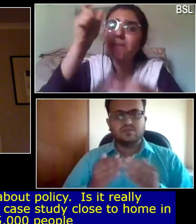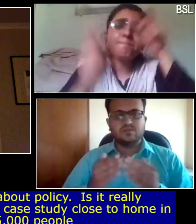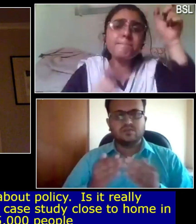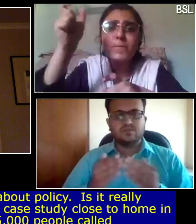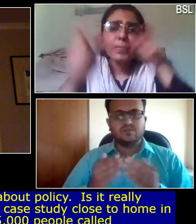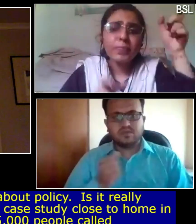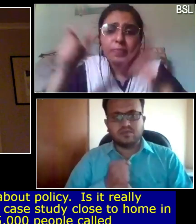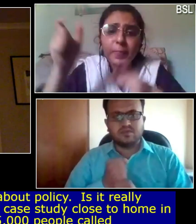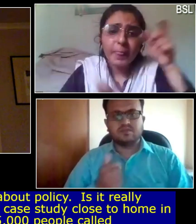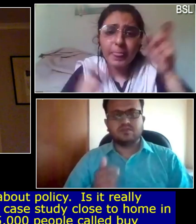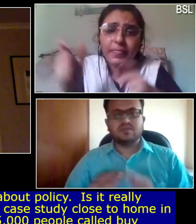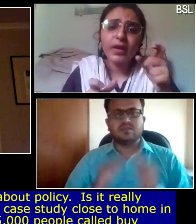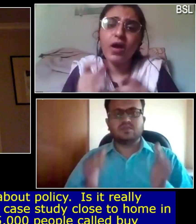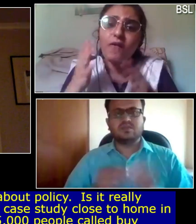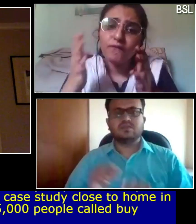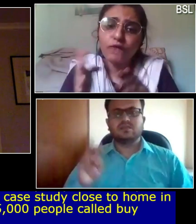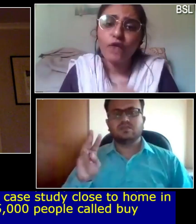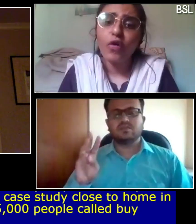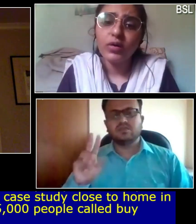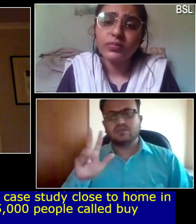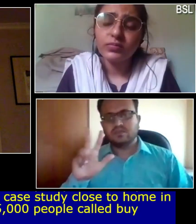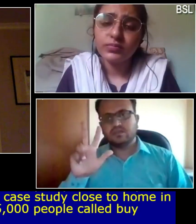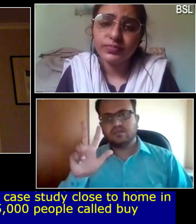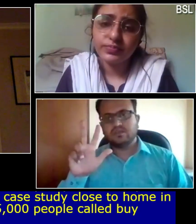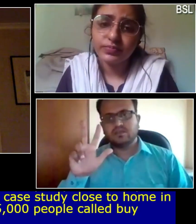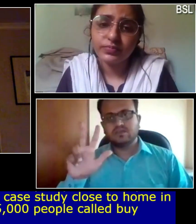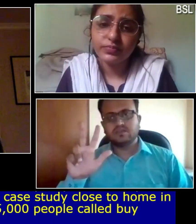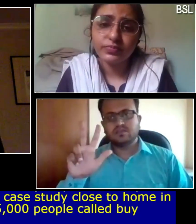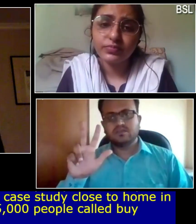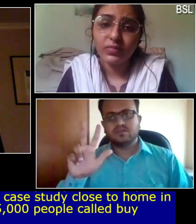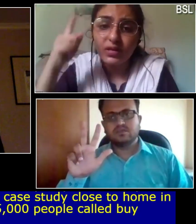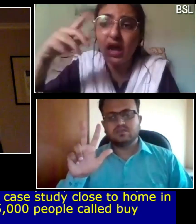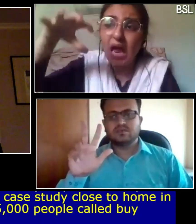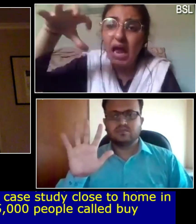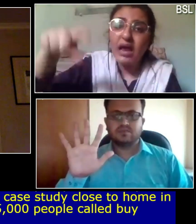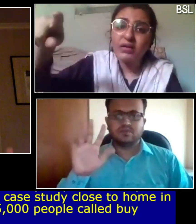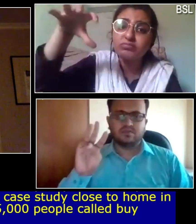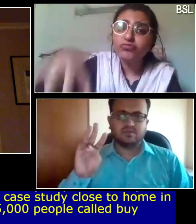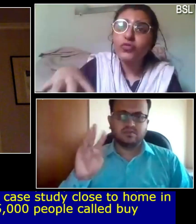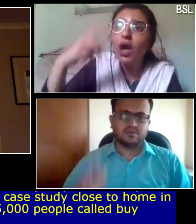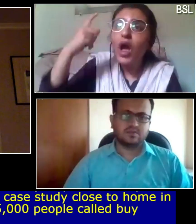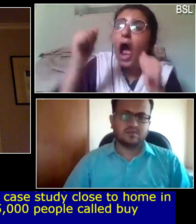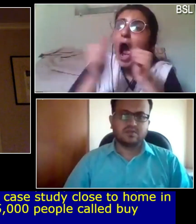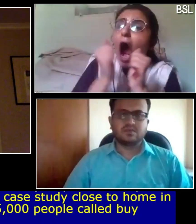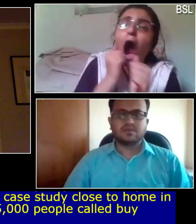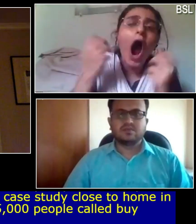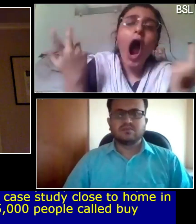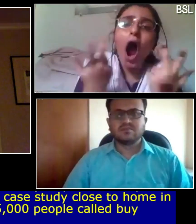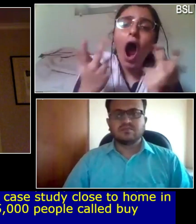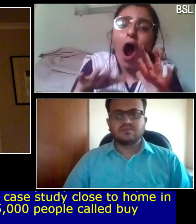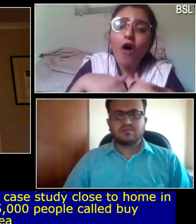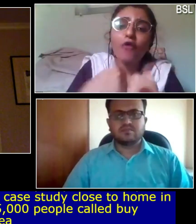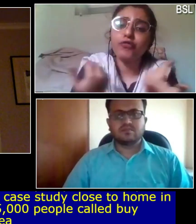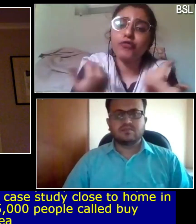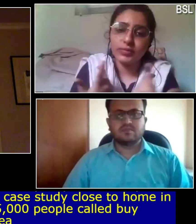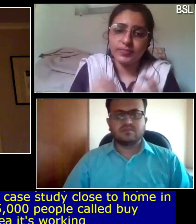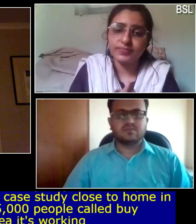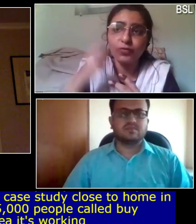Shire to illustrate how in this area it works well. That doesn't mean it's working well in other